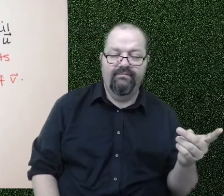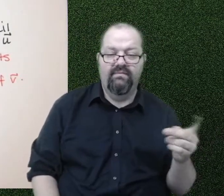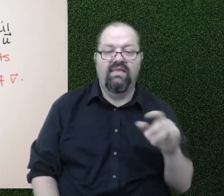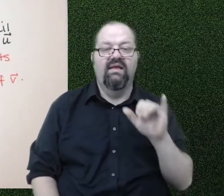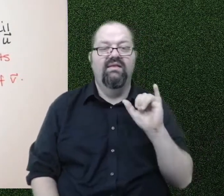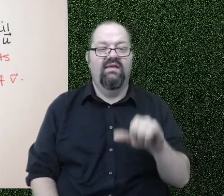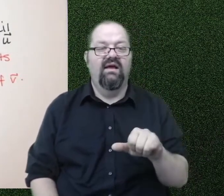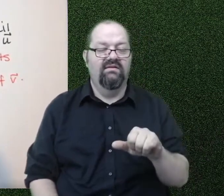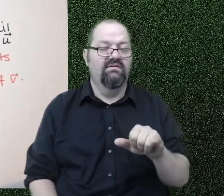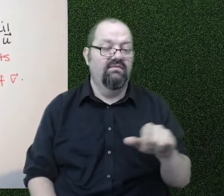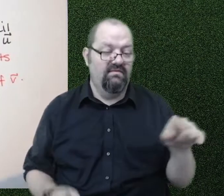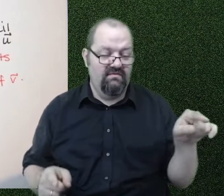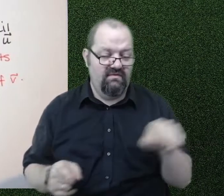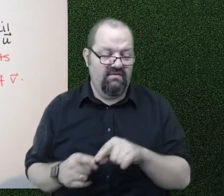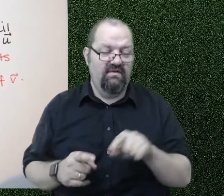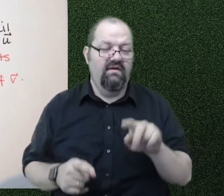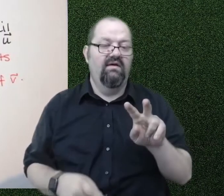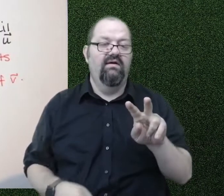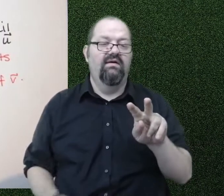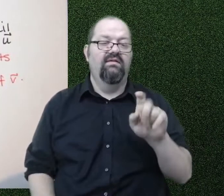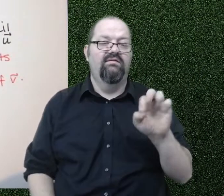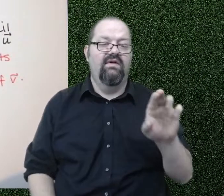u plus v.